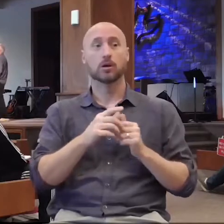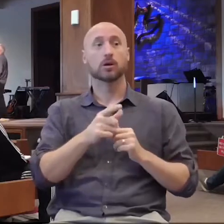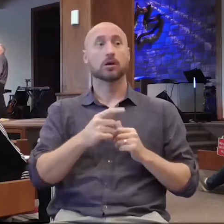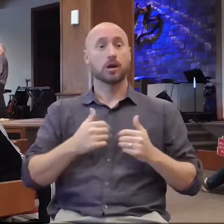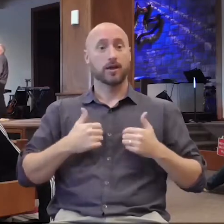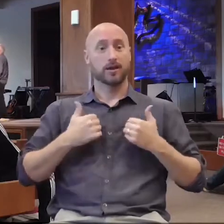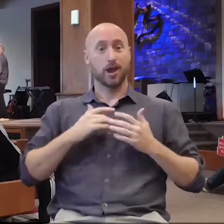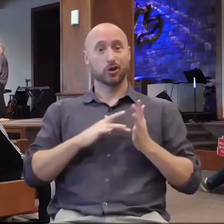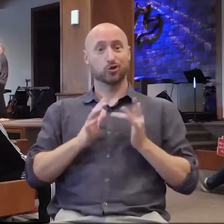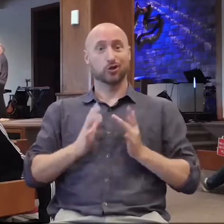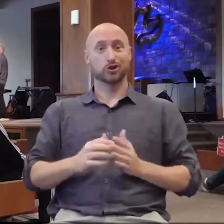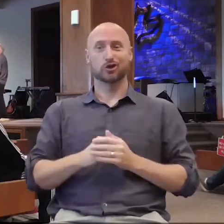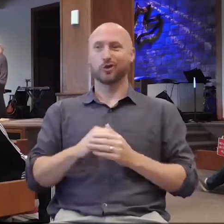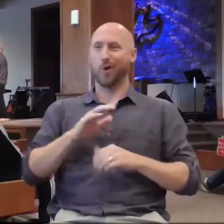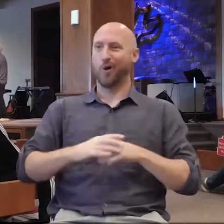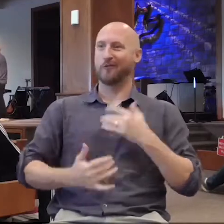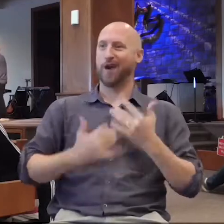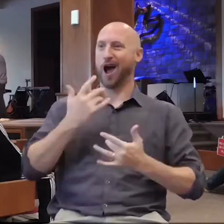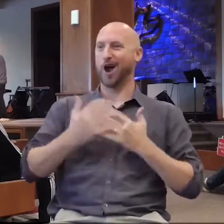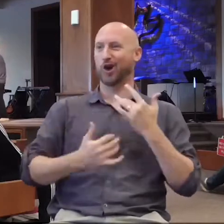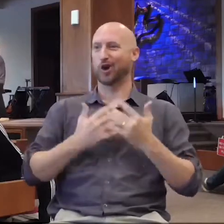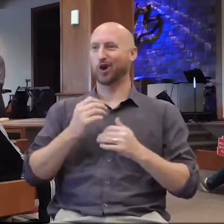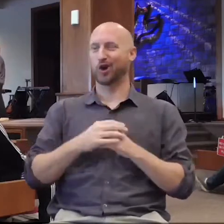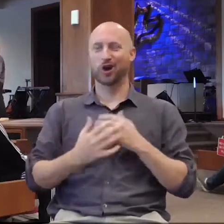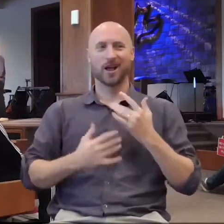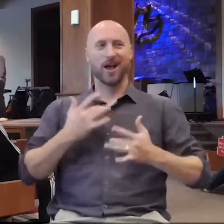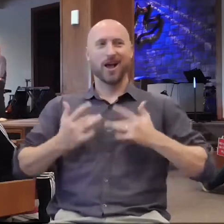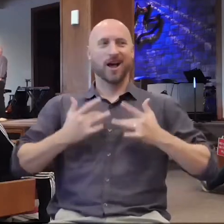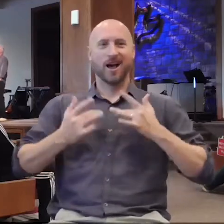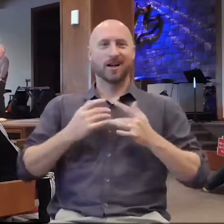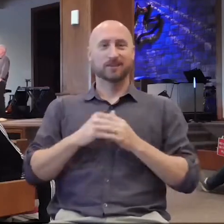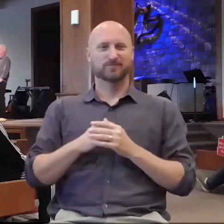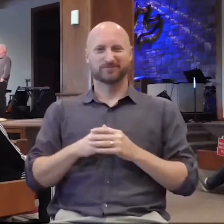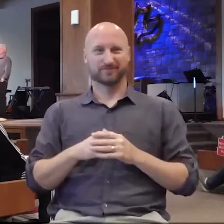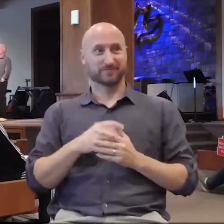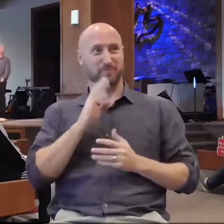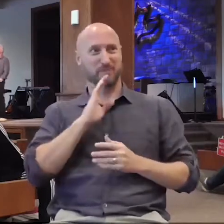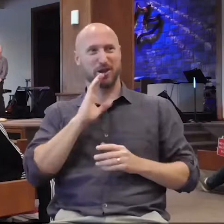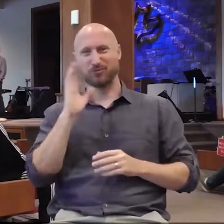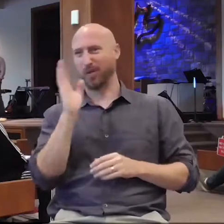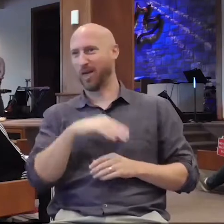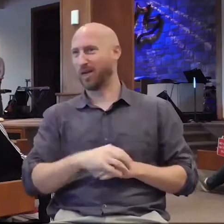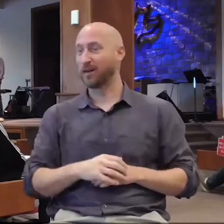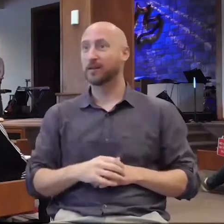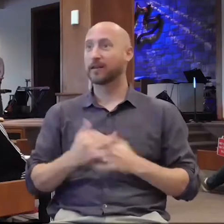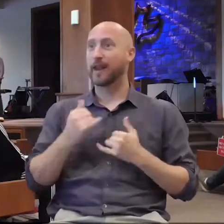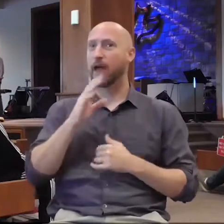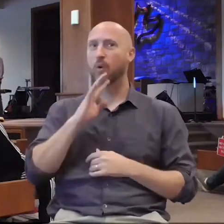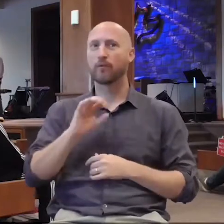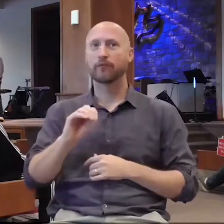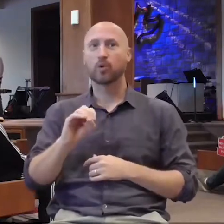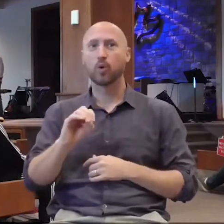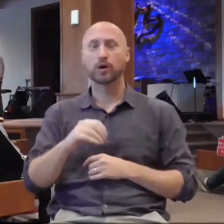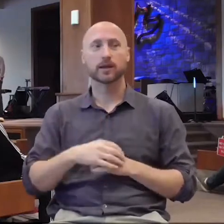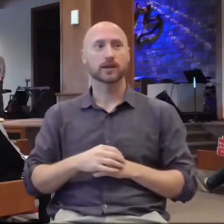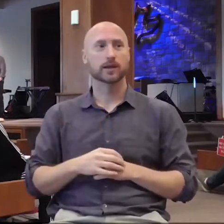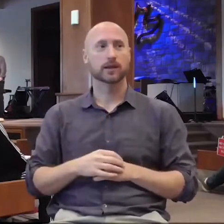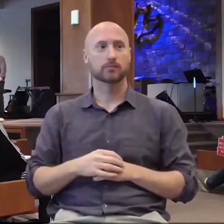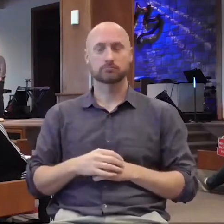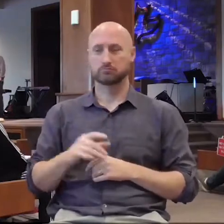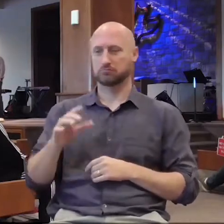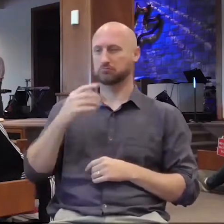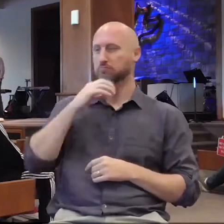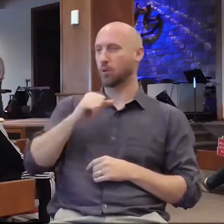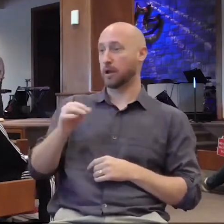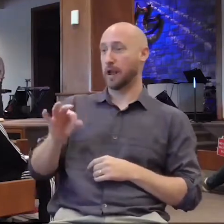you were a young Christian, you were on fire. You wouldn't even look at a can of beer. Now you're 40 years old and you're letting your 19-year-old, because